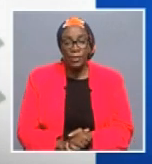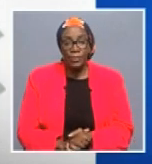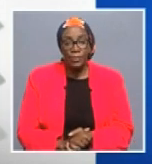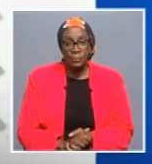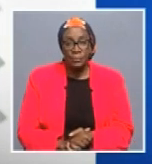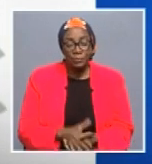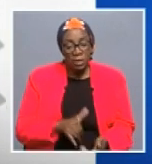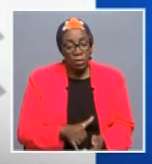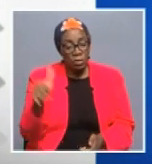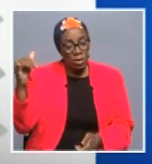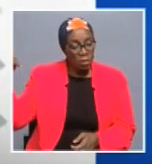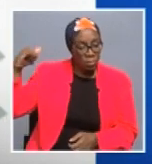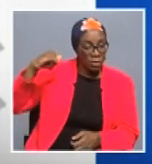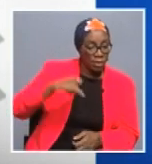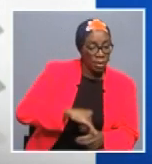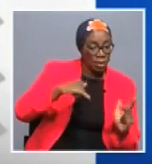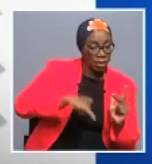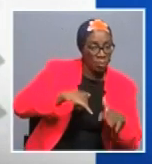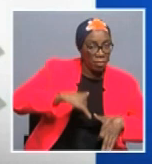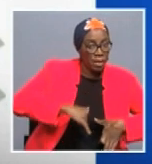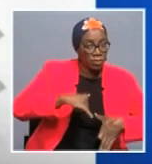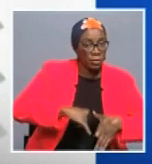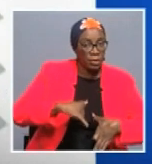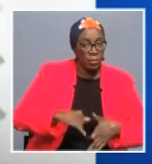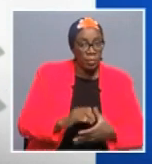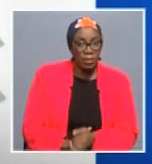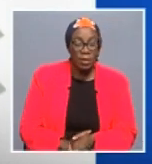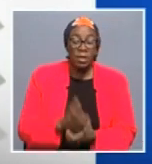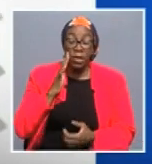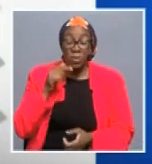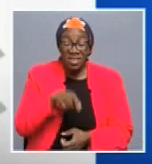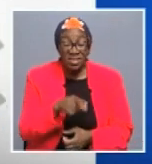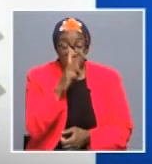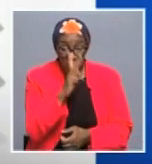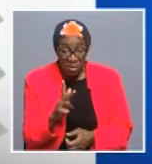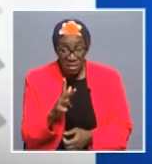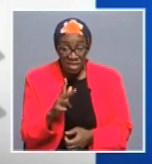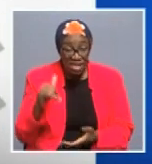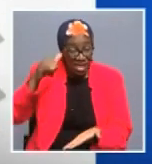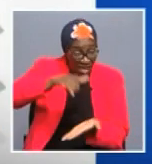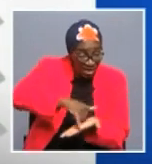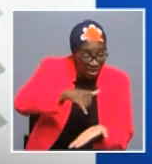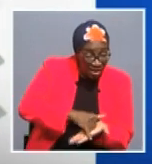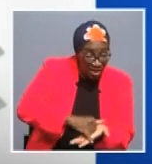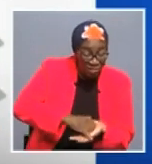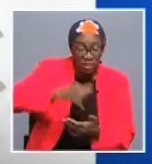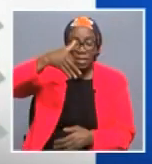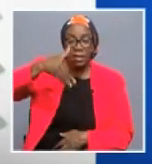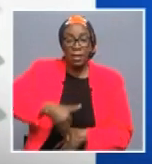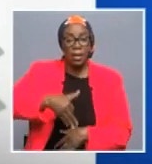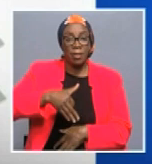to Namibia, and as soon as that person, the accused person, landed onto Namibian